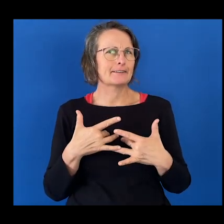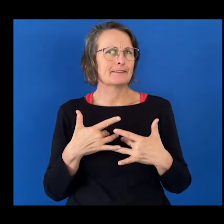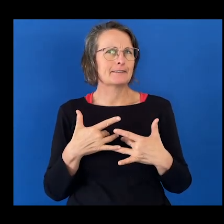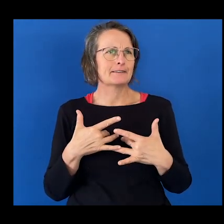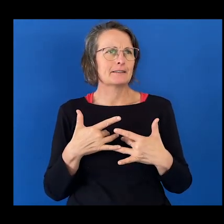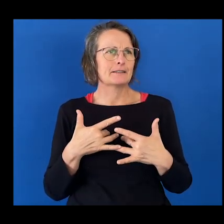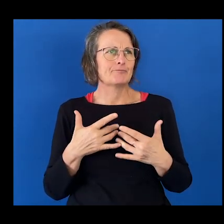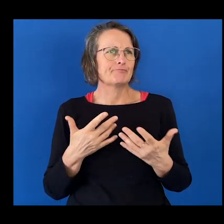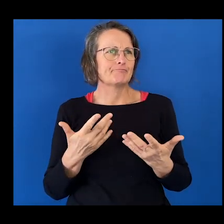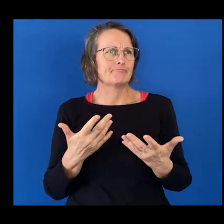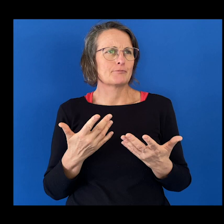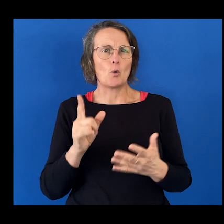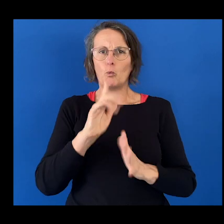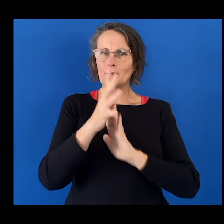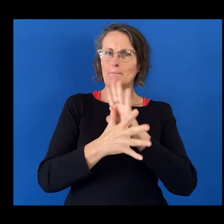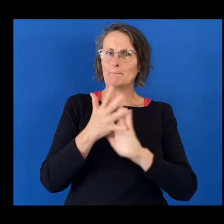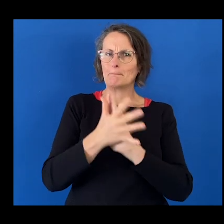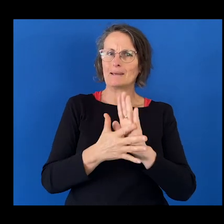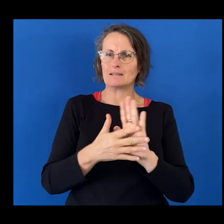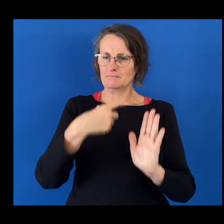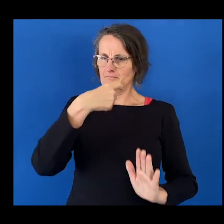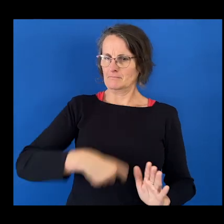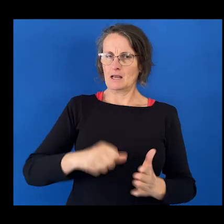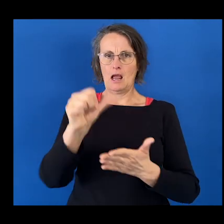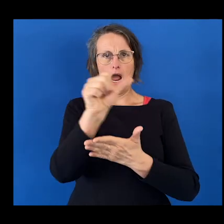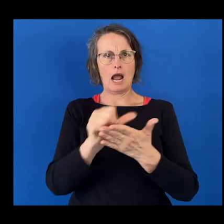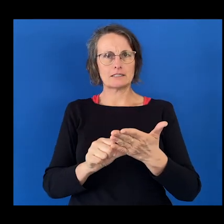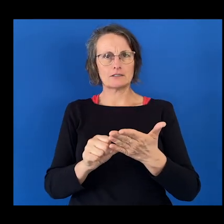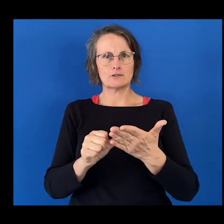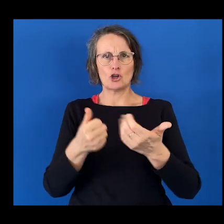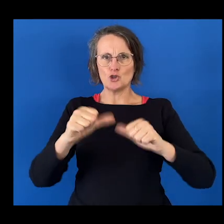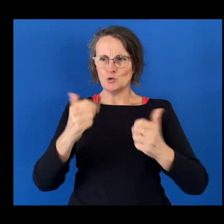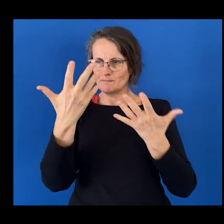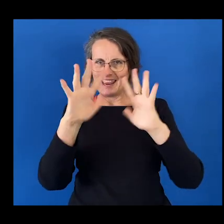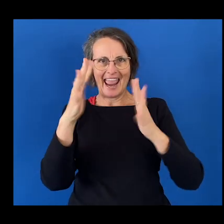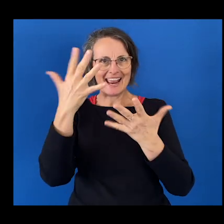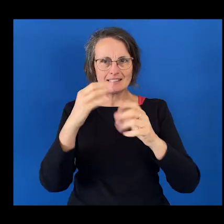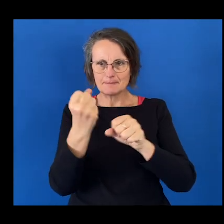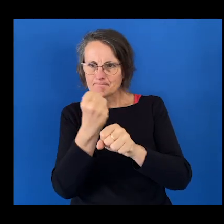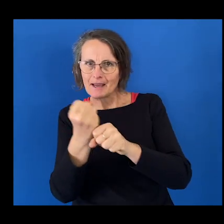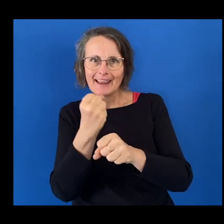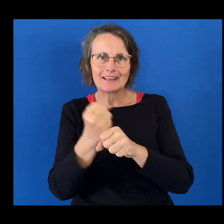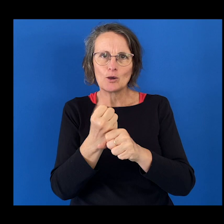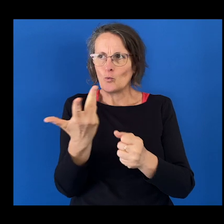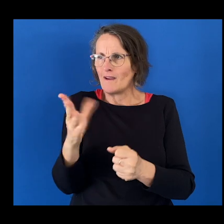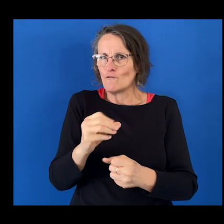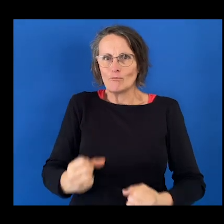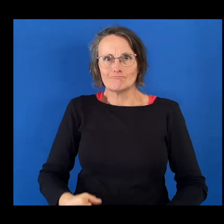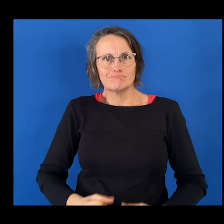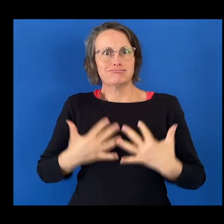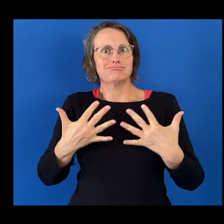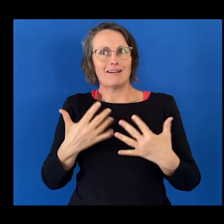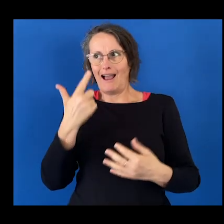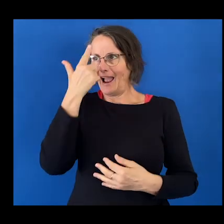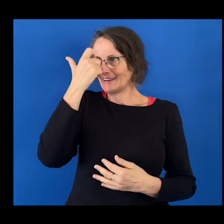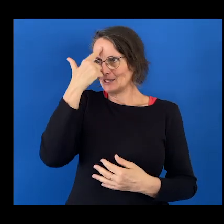what it means to be an artist, working creatively, using your hands. Where does that inspiration, where does